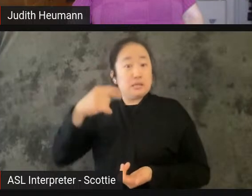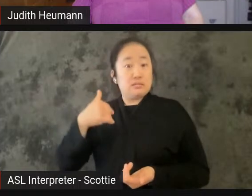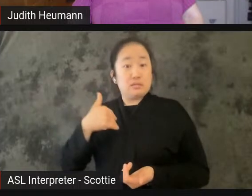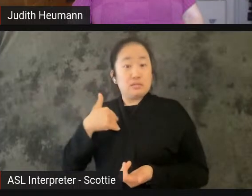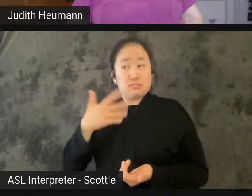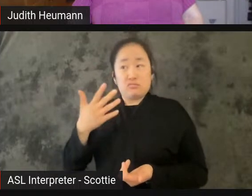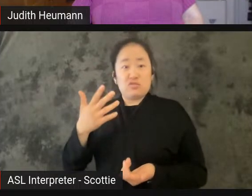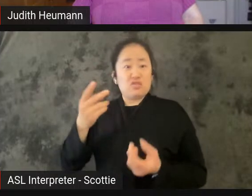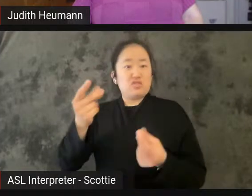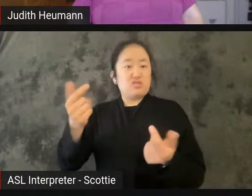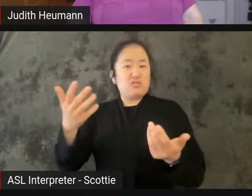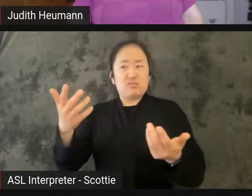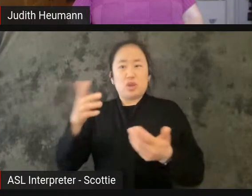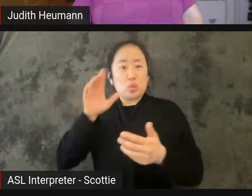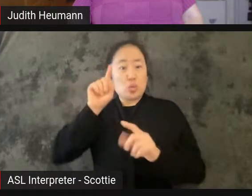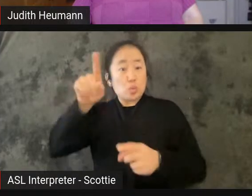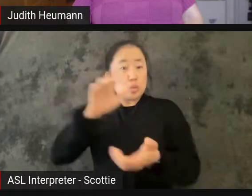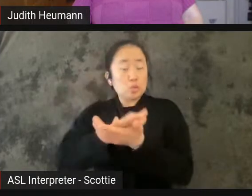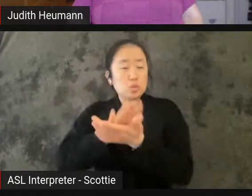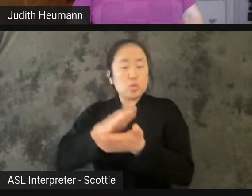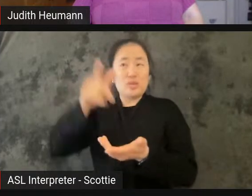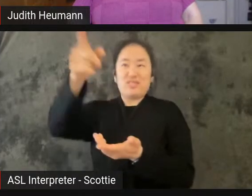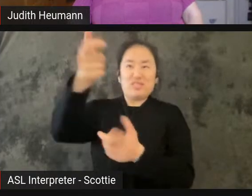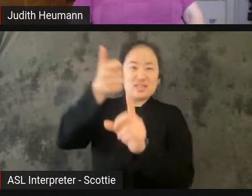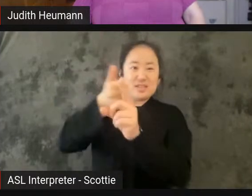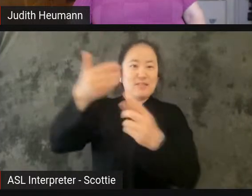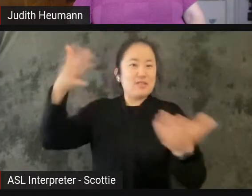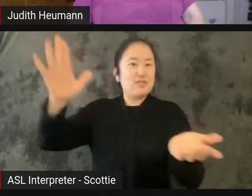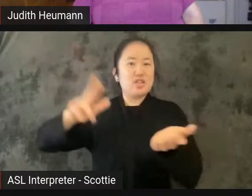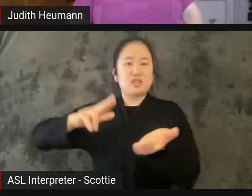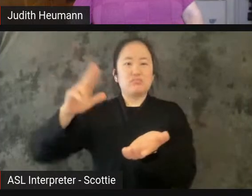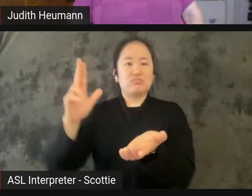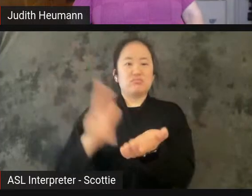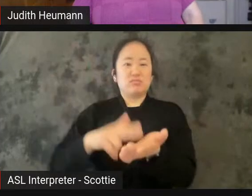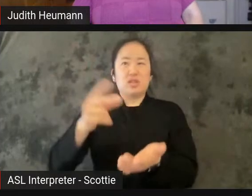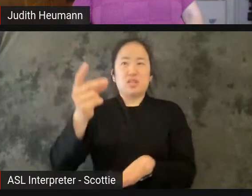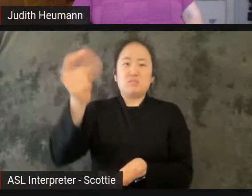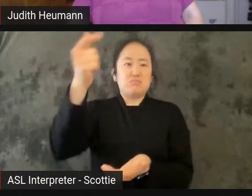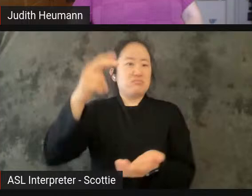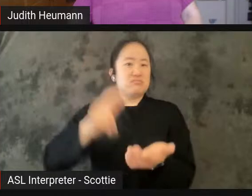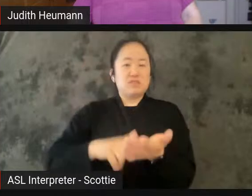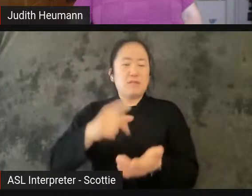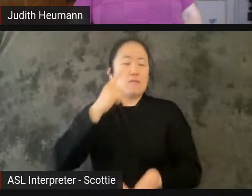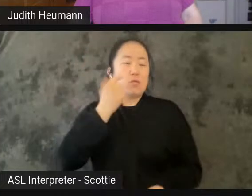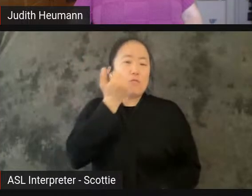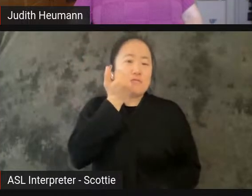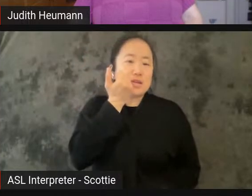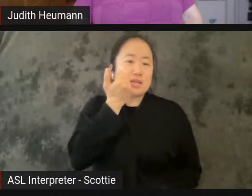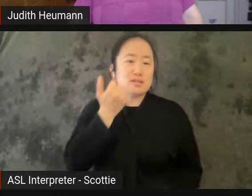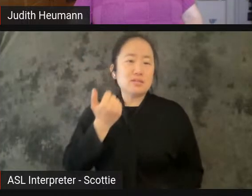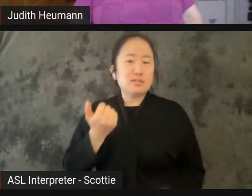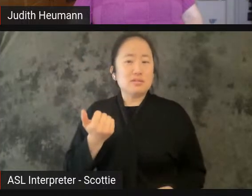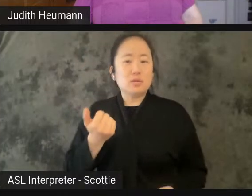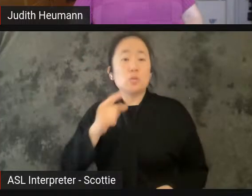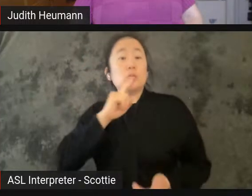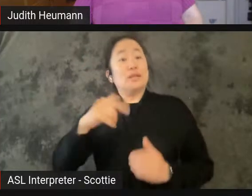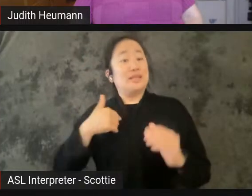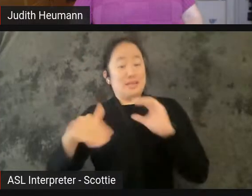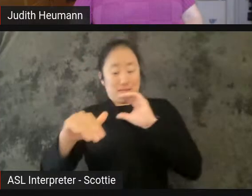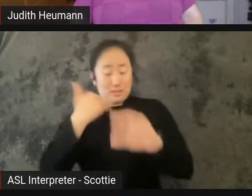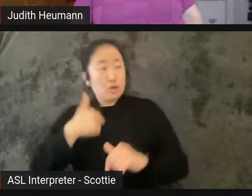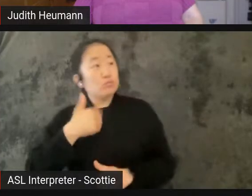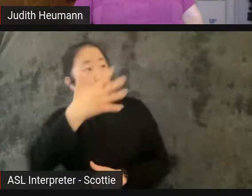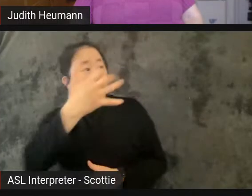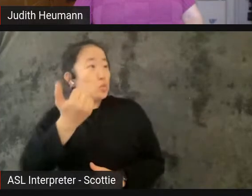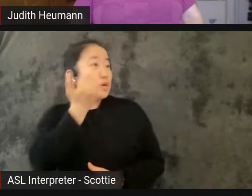do anything other than, sort of just, they sent an email. I said, sure, yes, please give them dental care at school as part of their